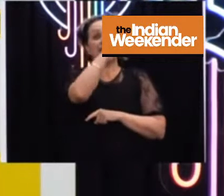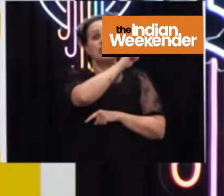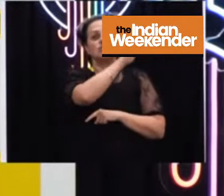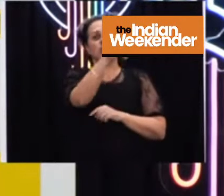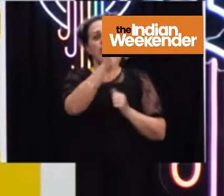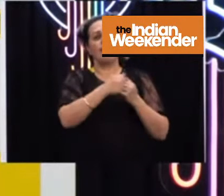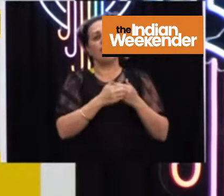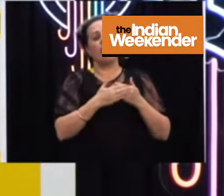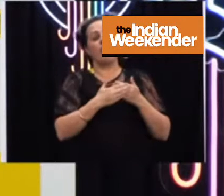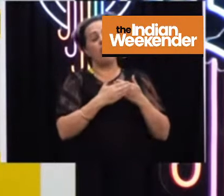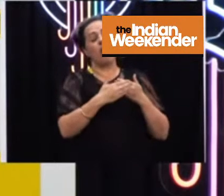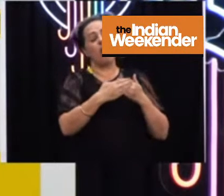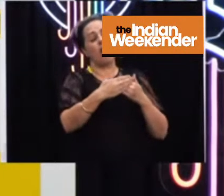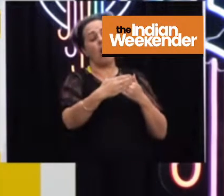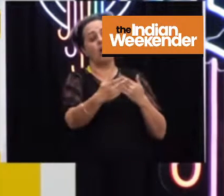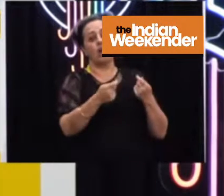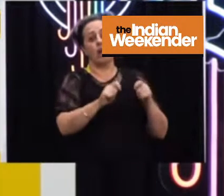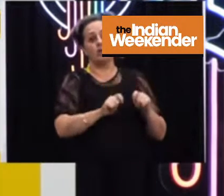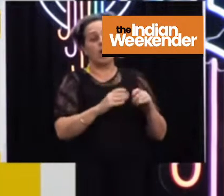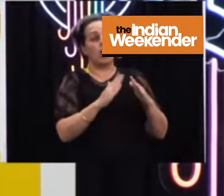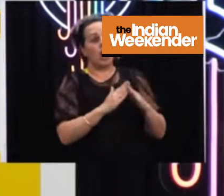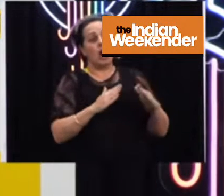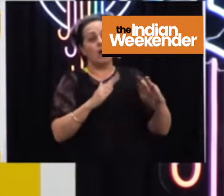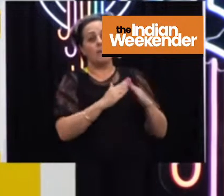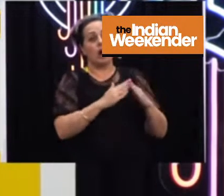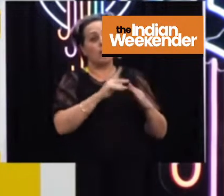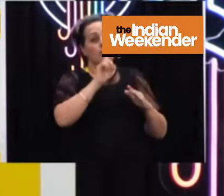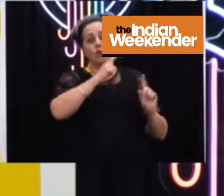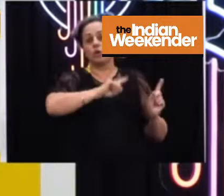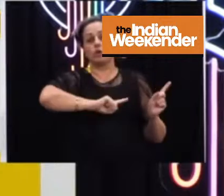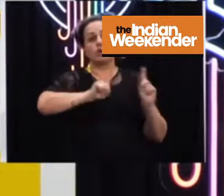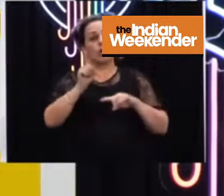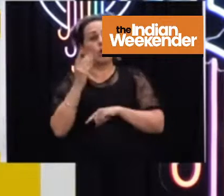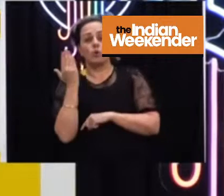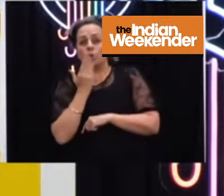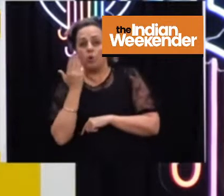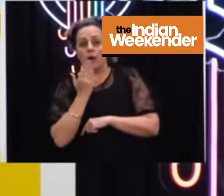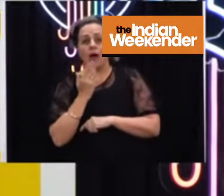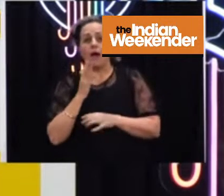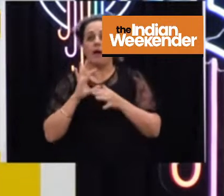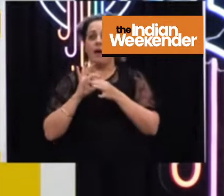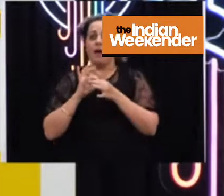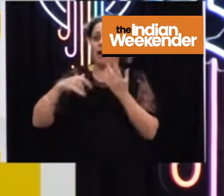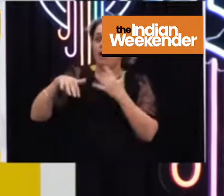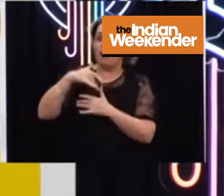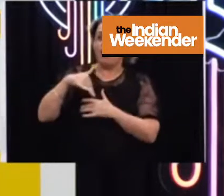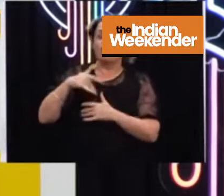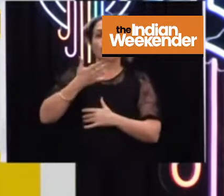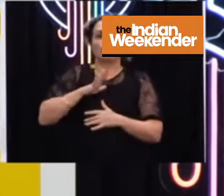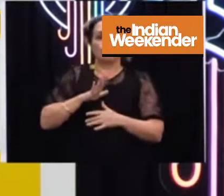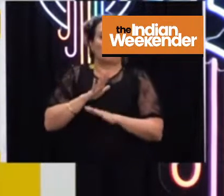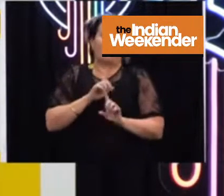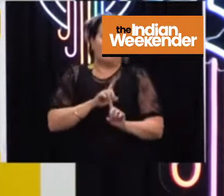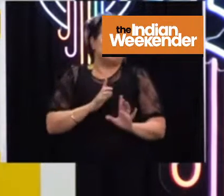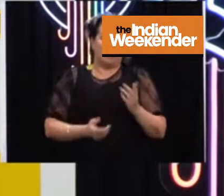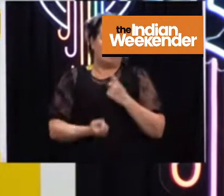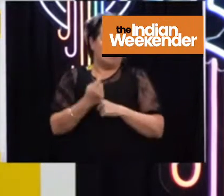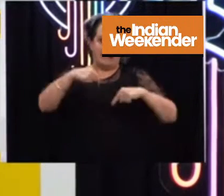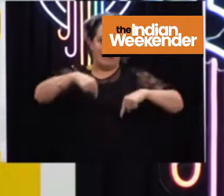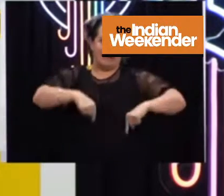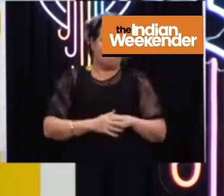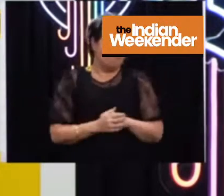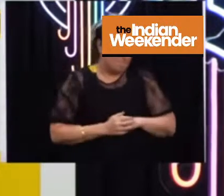long periods where their children have been unable to go to kura to engage with others, and we want to avoid that too. Yeah. Thank